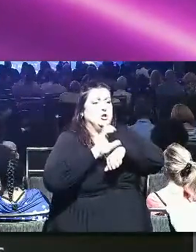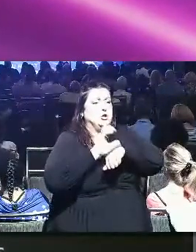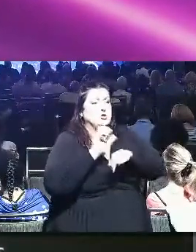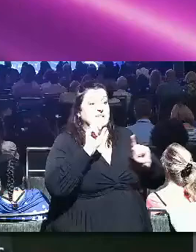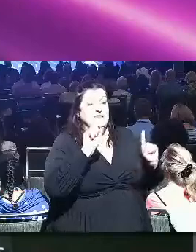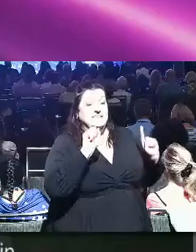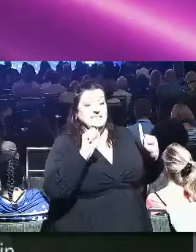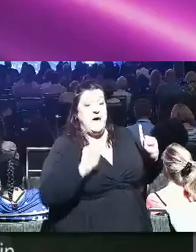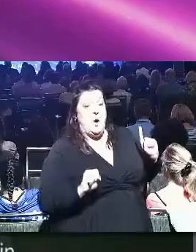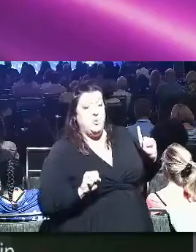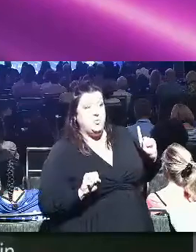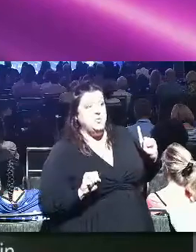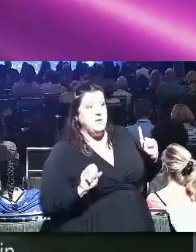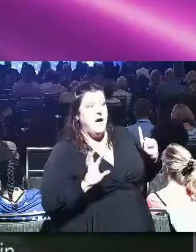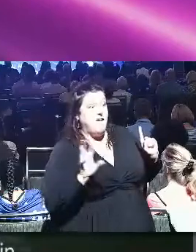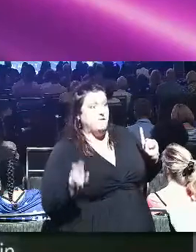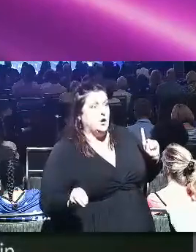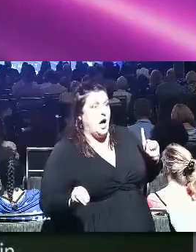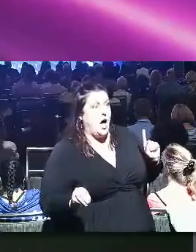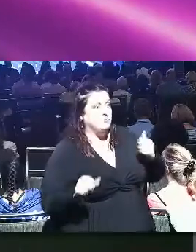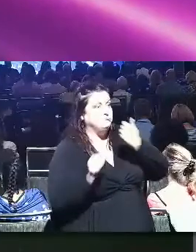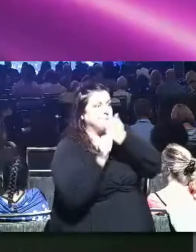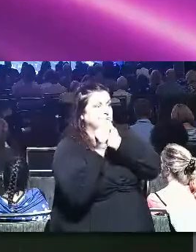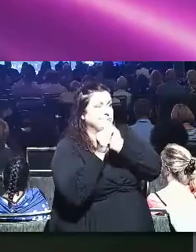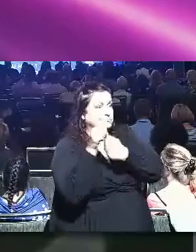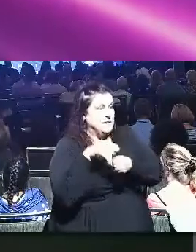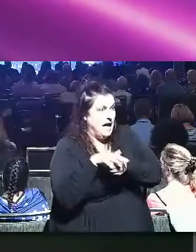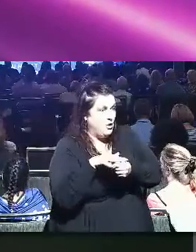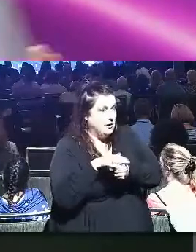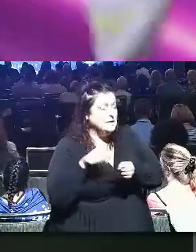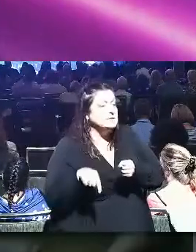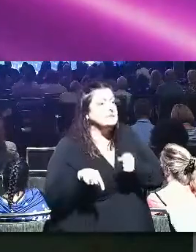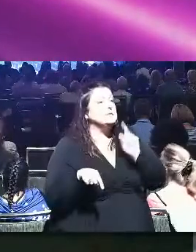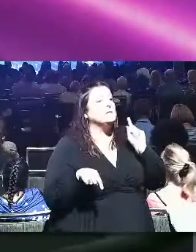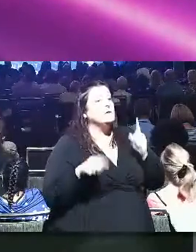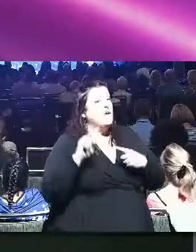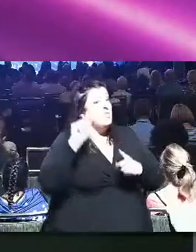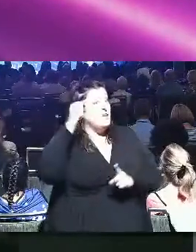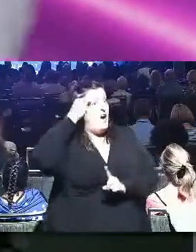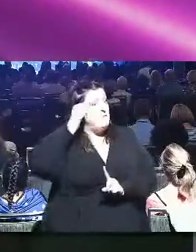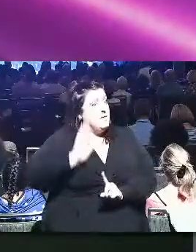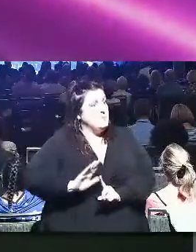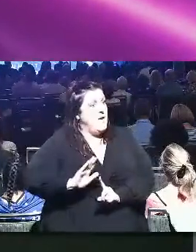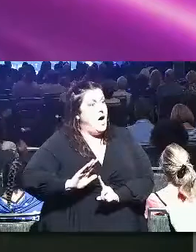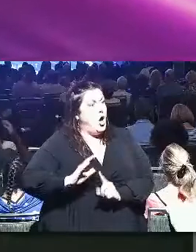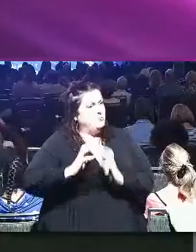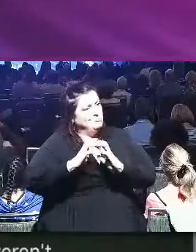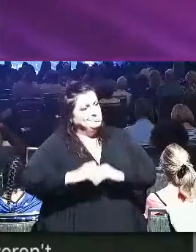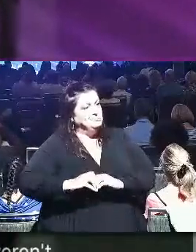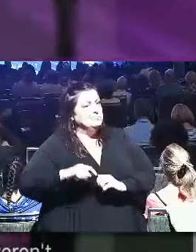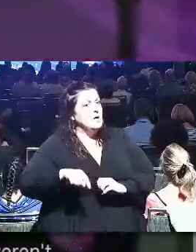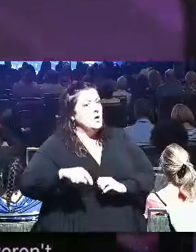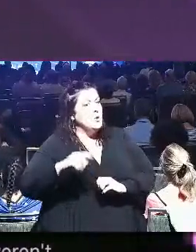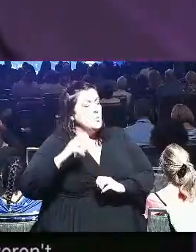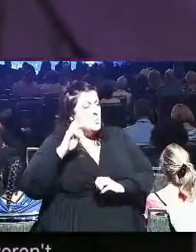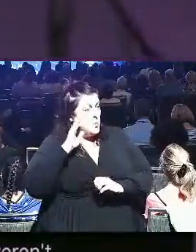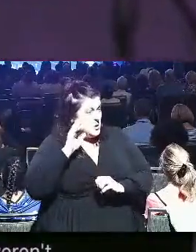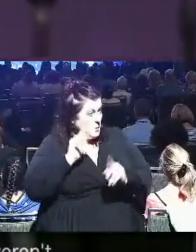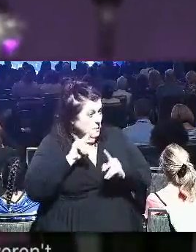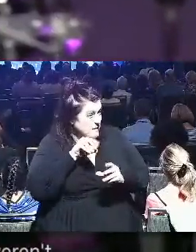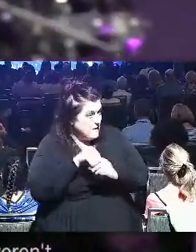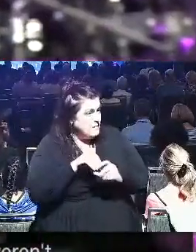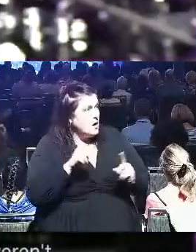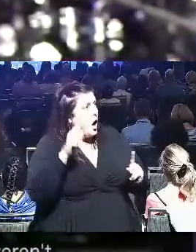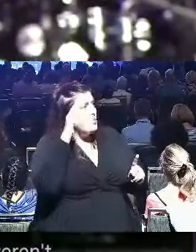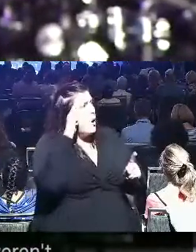Africa. And you know, when apartheid fell, you know, we knew that the governments were at work and there were personalities involved in that. I actually thought it was